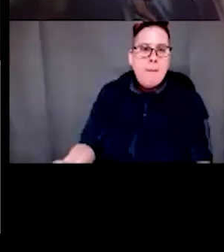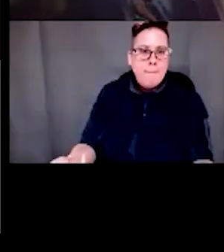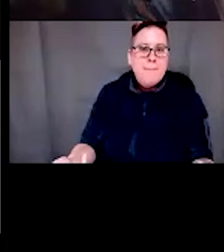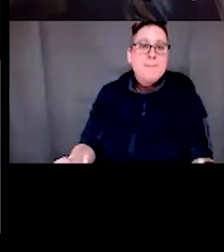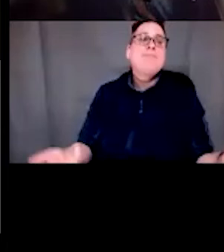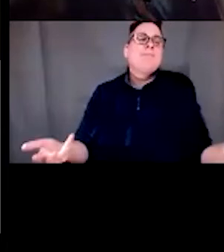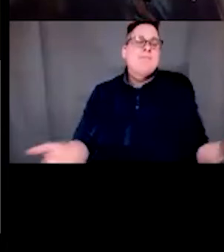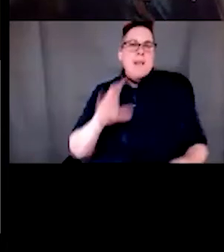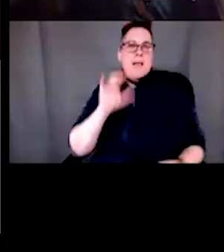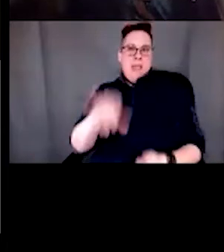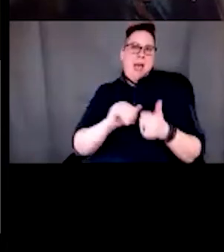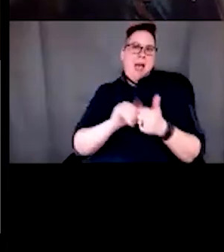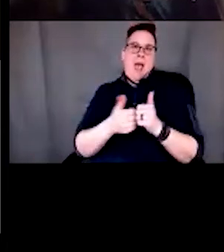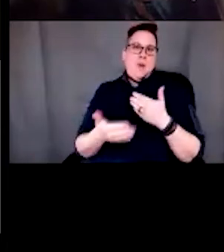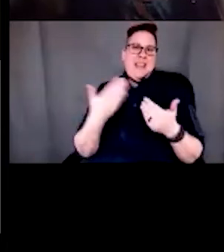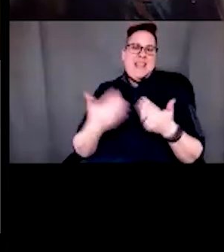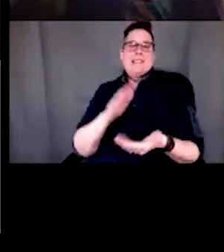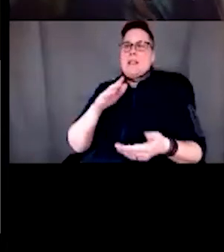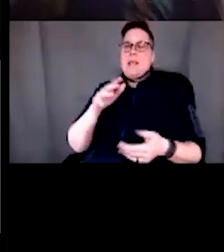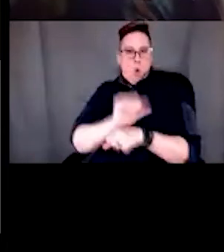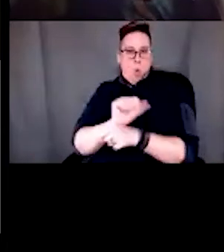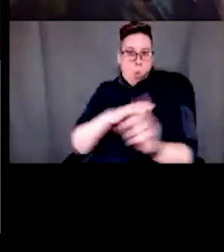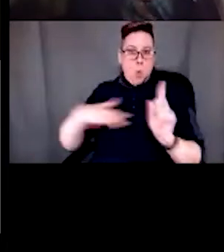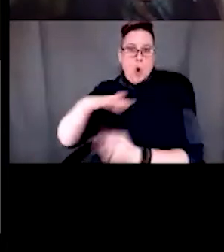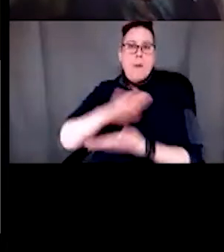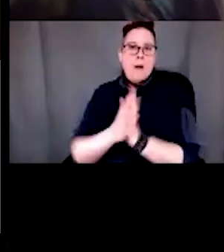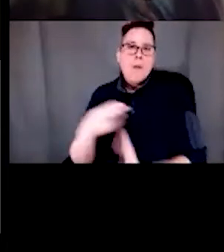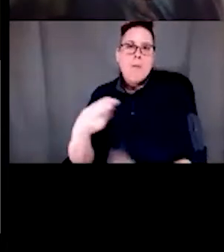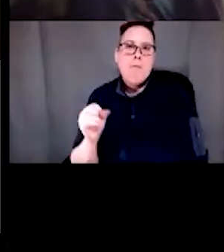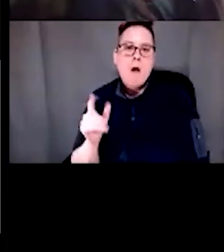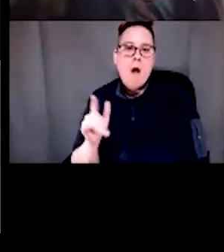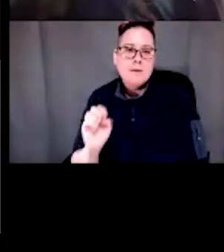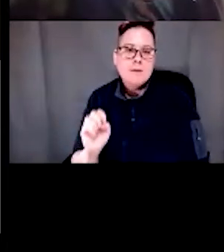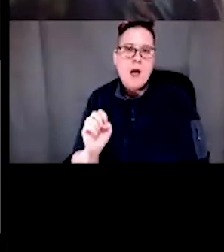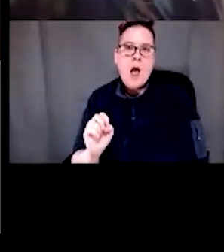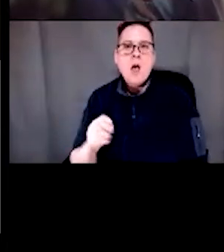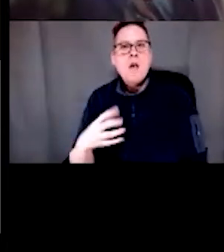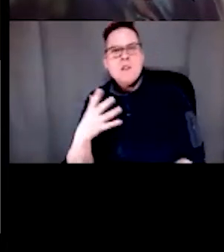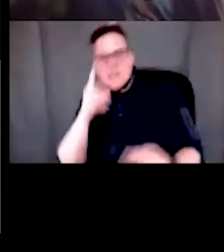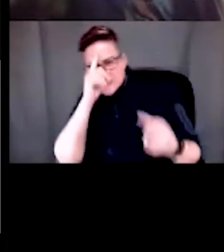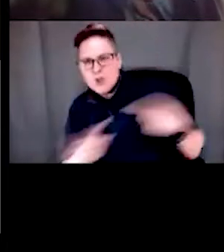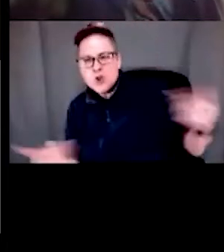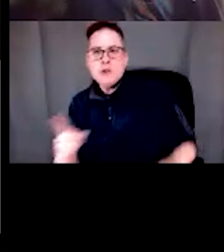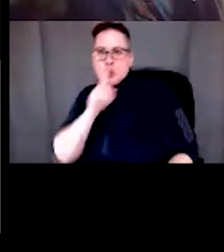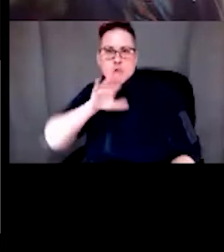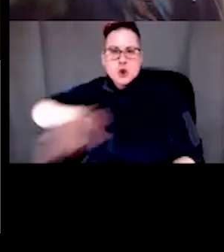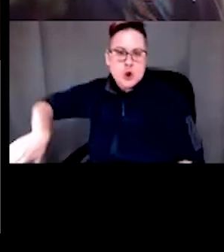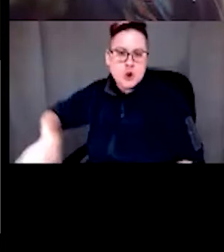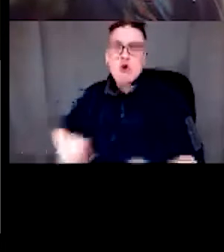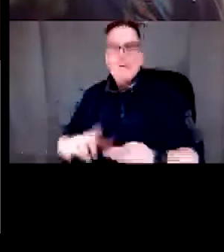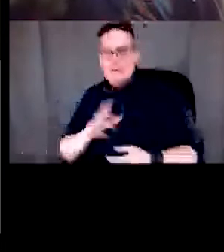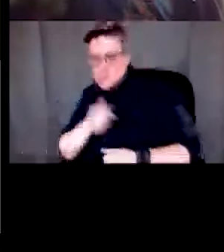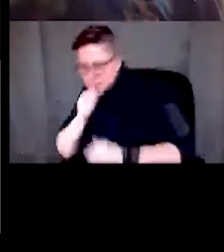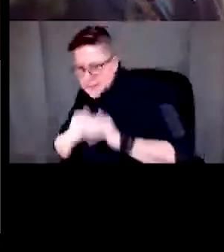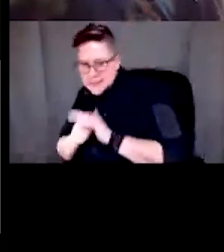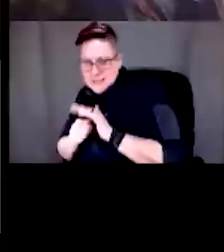you easily become a hostile workplace. Dissent gets silenced. There's more and more secrecy, more and more aggression and